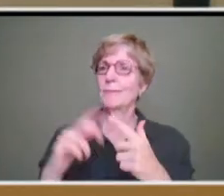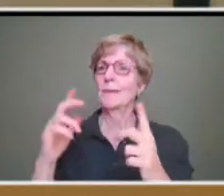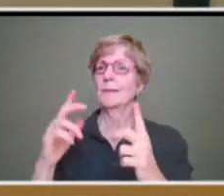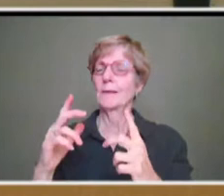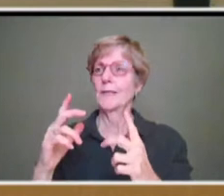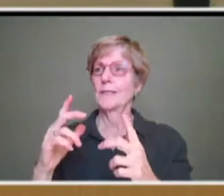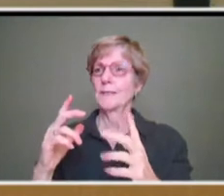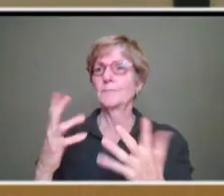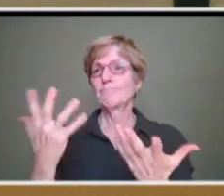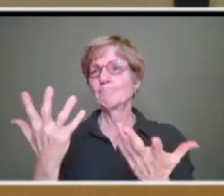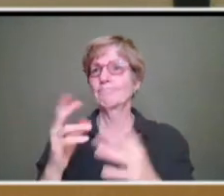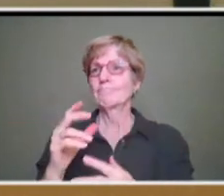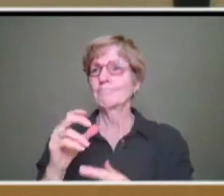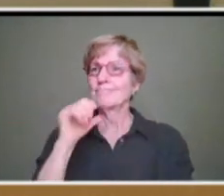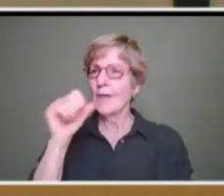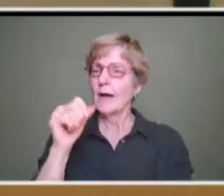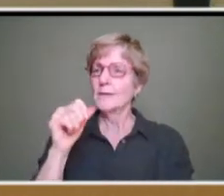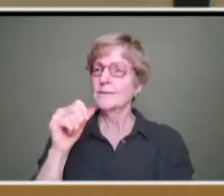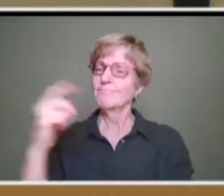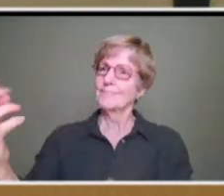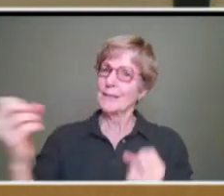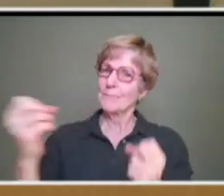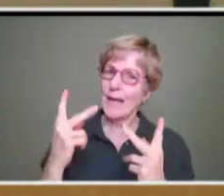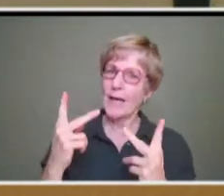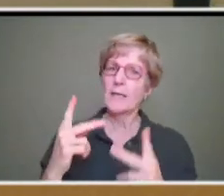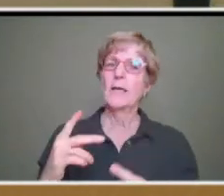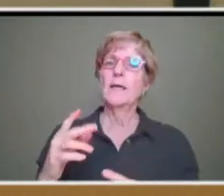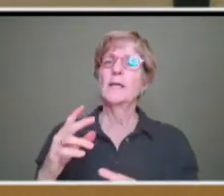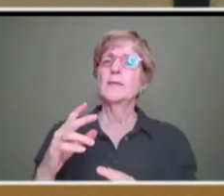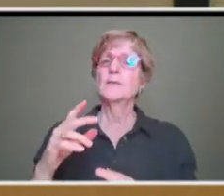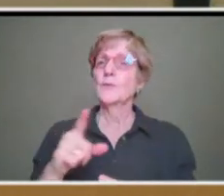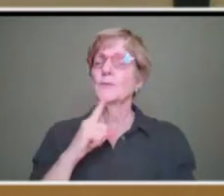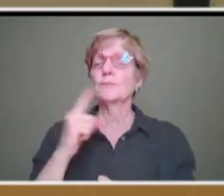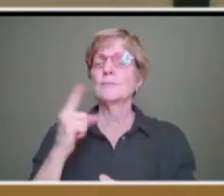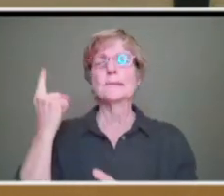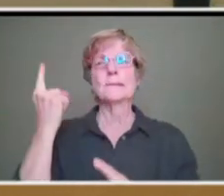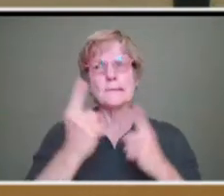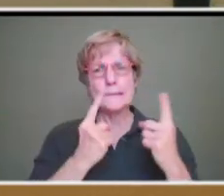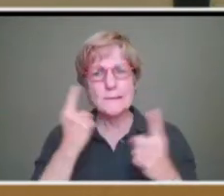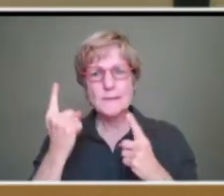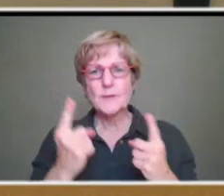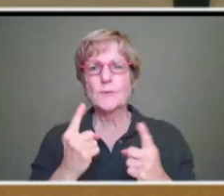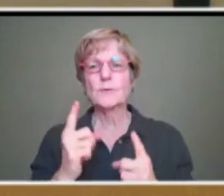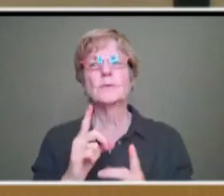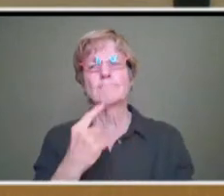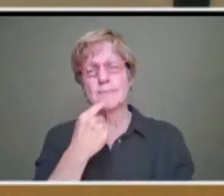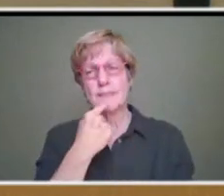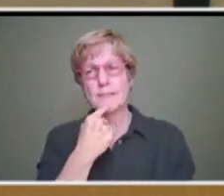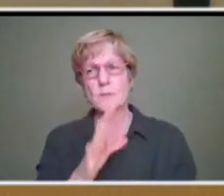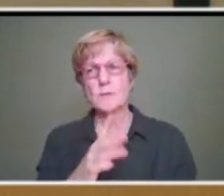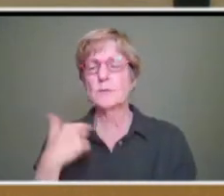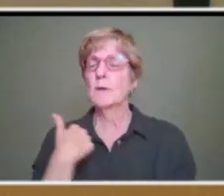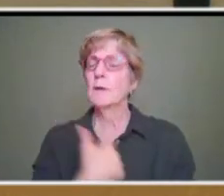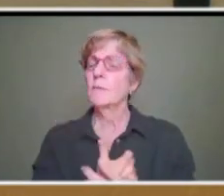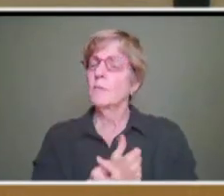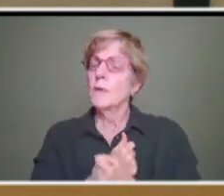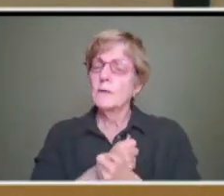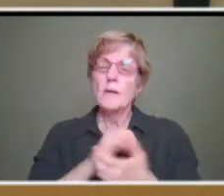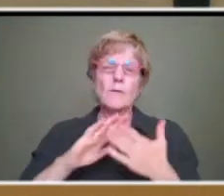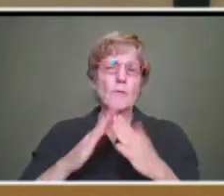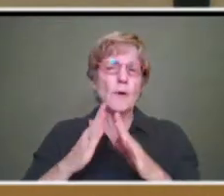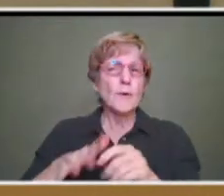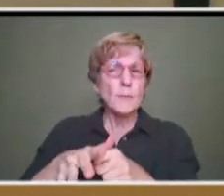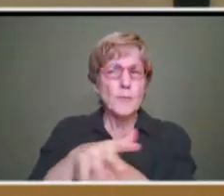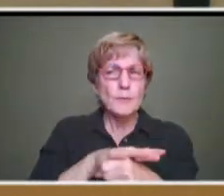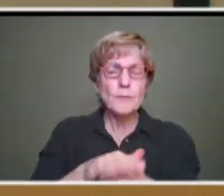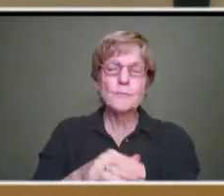kind of like not come back so I really want you to take these things in consideration and take us very seriously we love our communities and